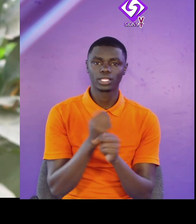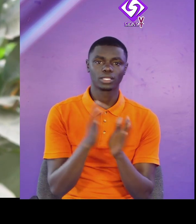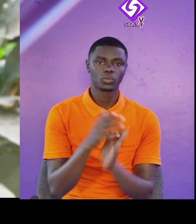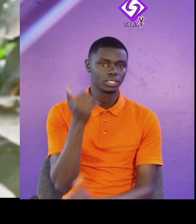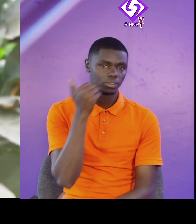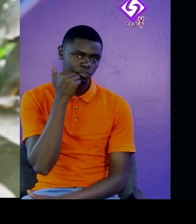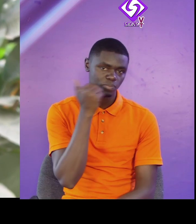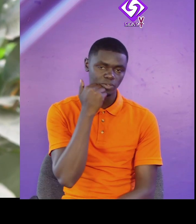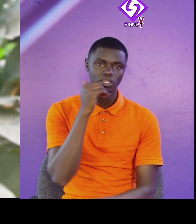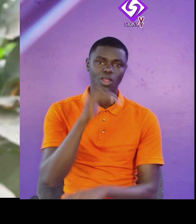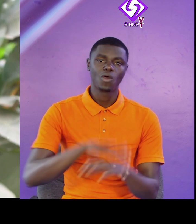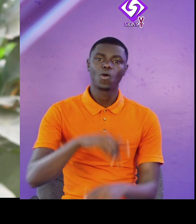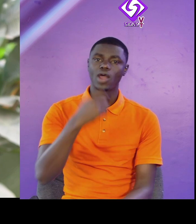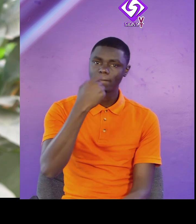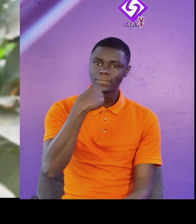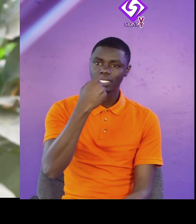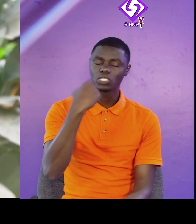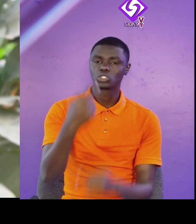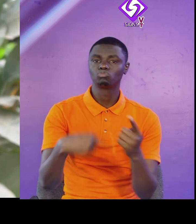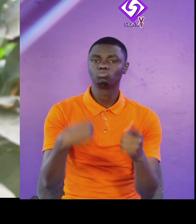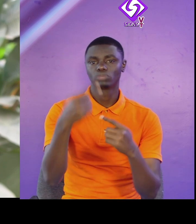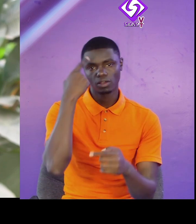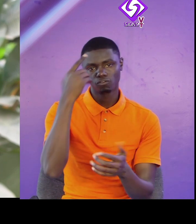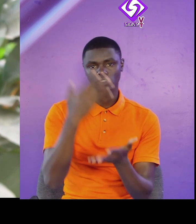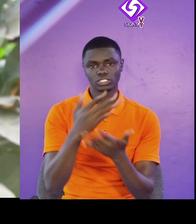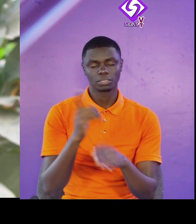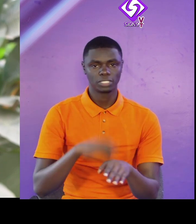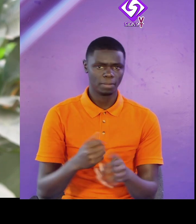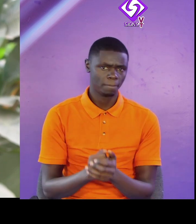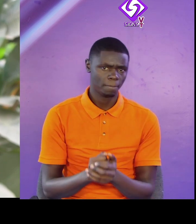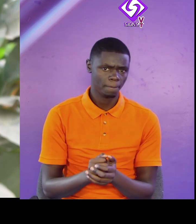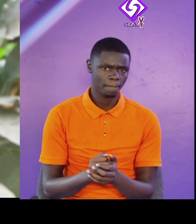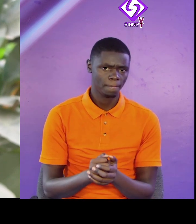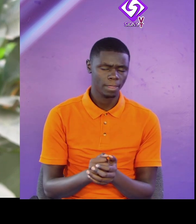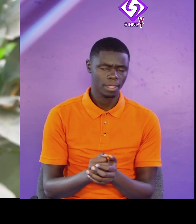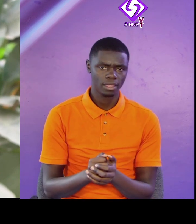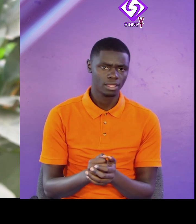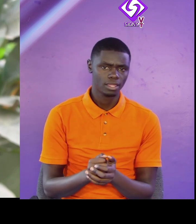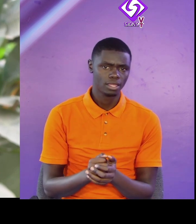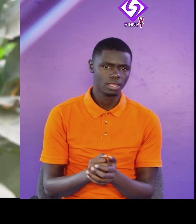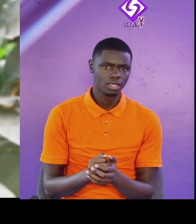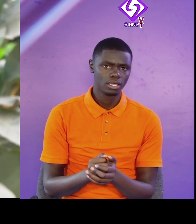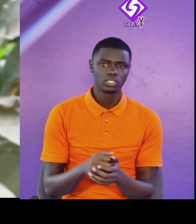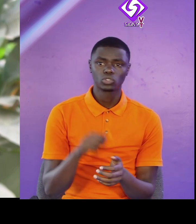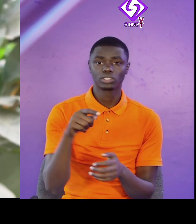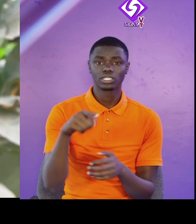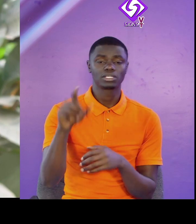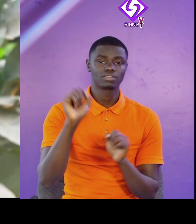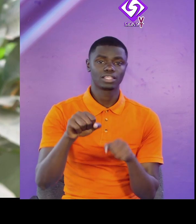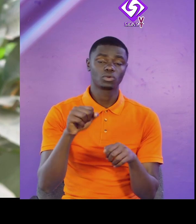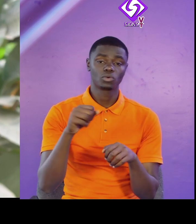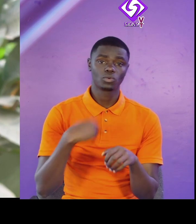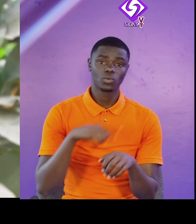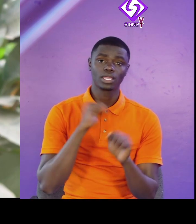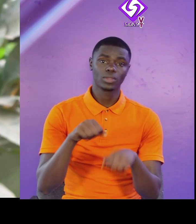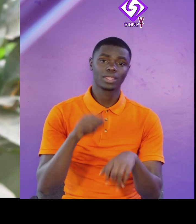on medication for some time, we have built those skills to be able to advise and say, well, these